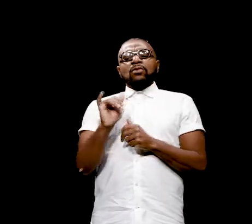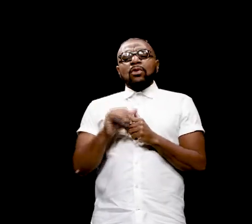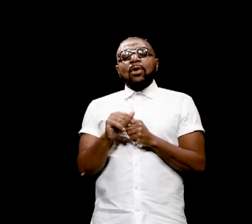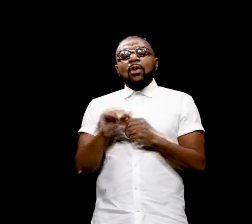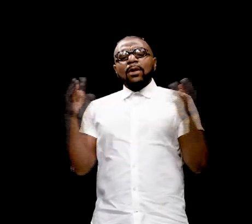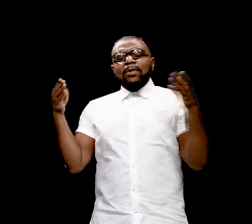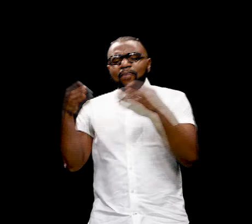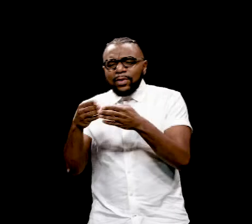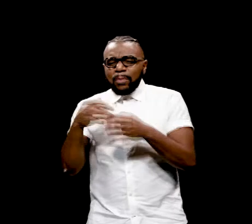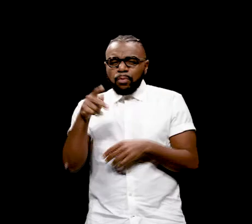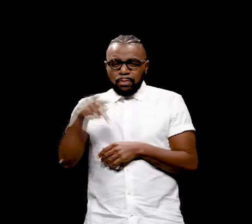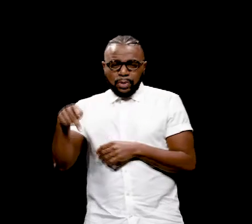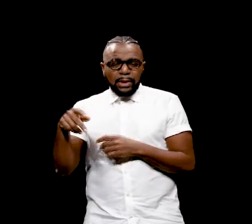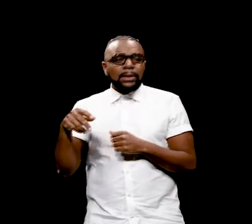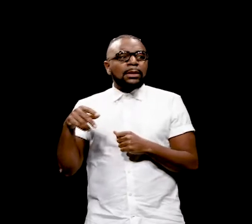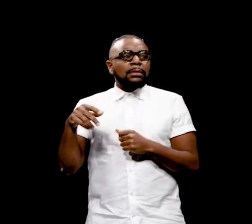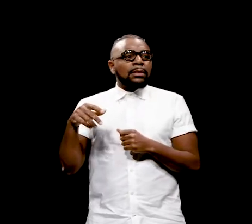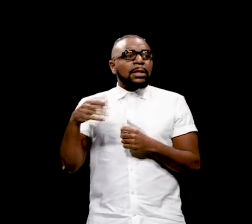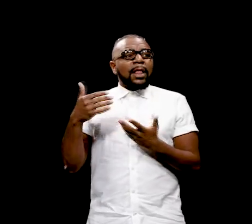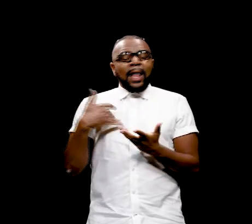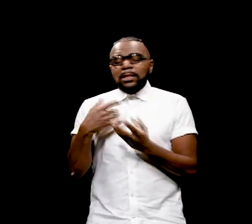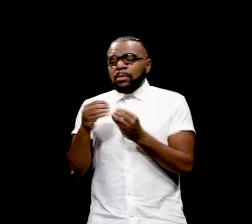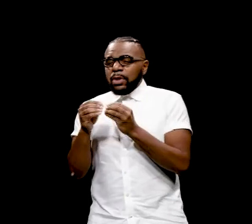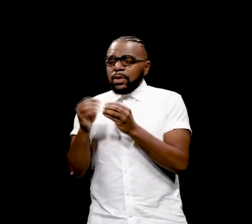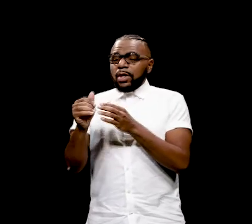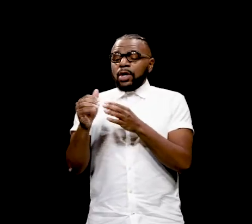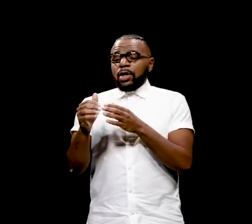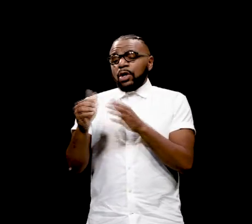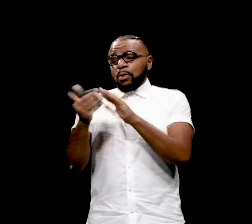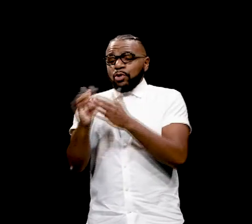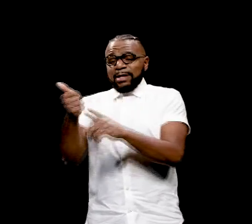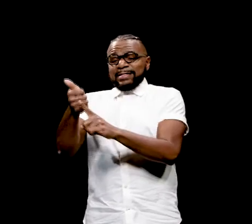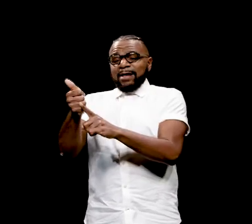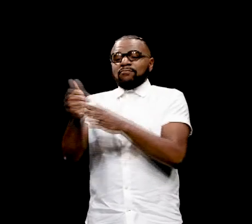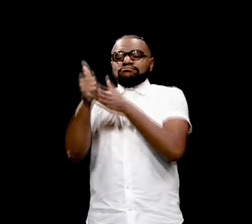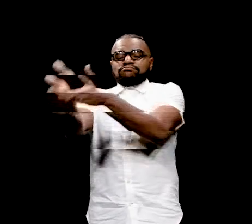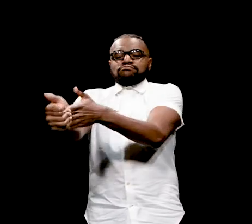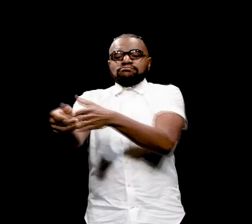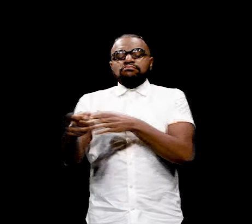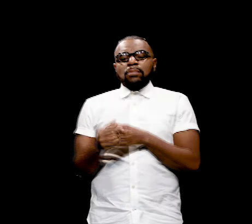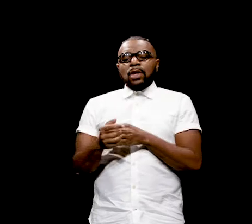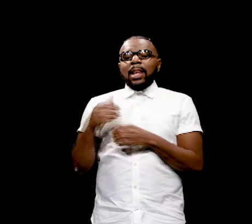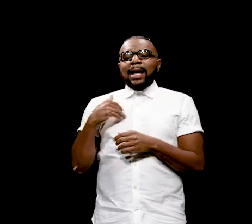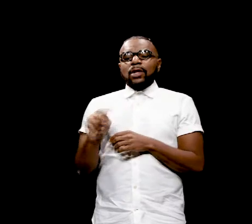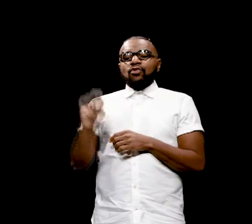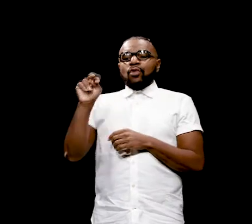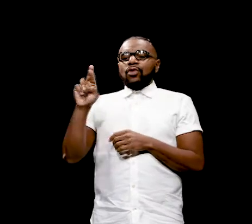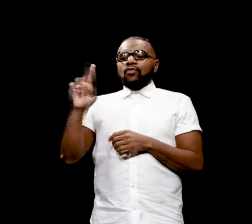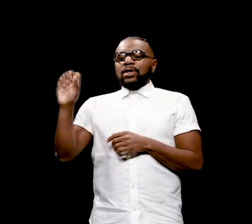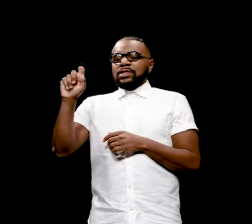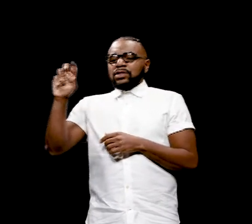we've had around Prosper Portland has put the community in leadership. For example, the North Russell, North